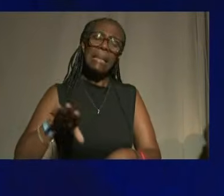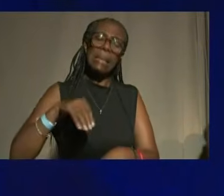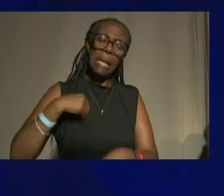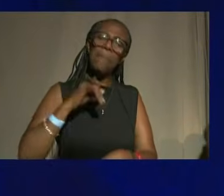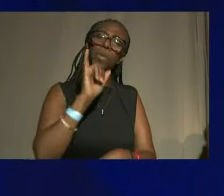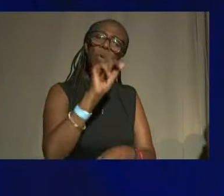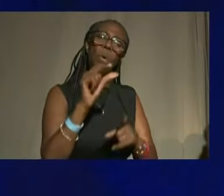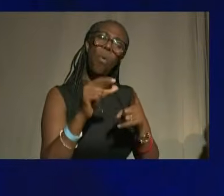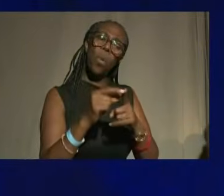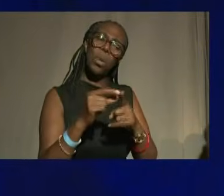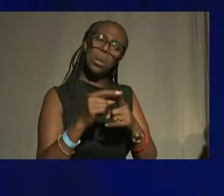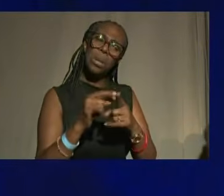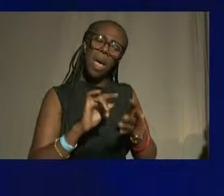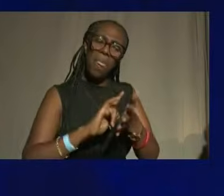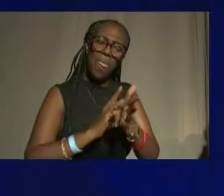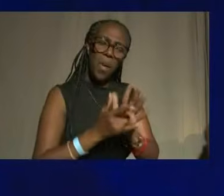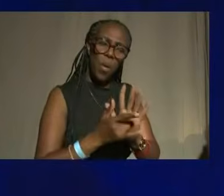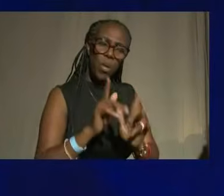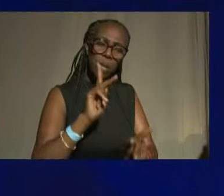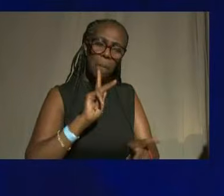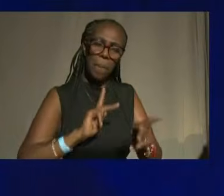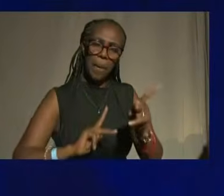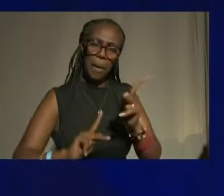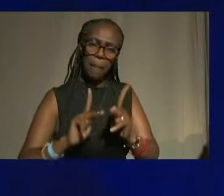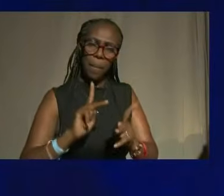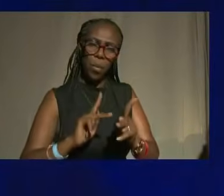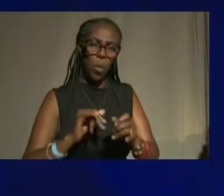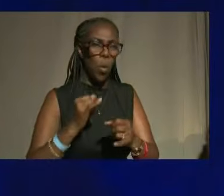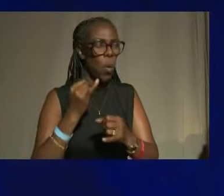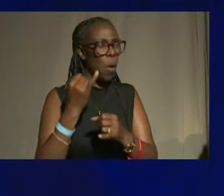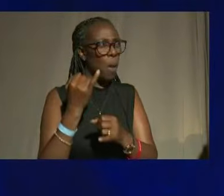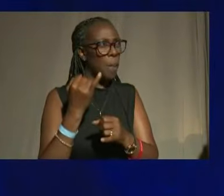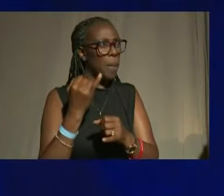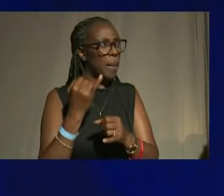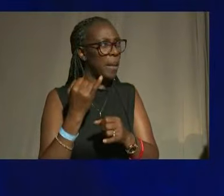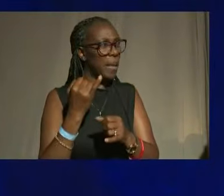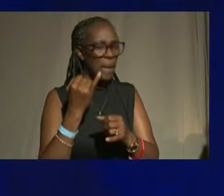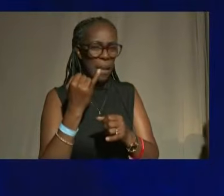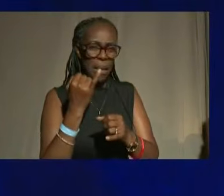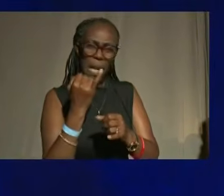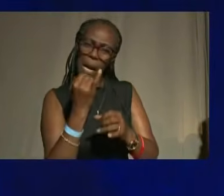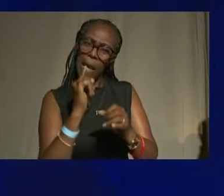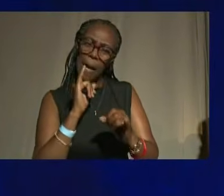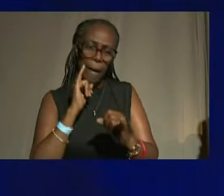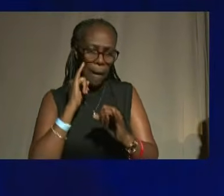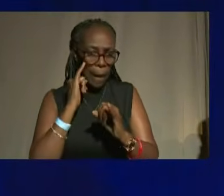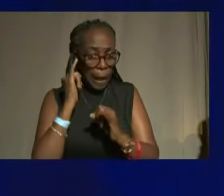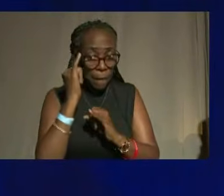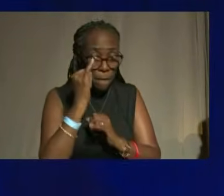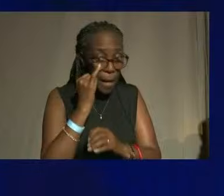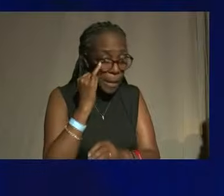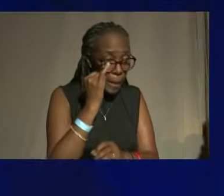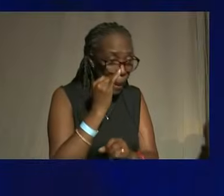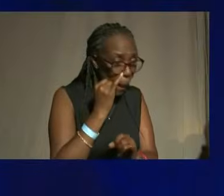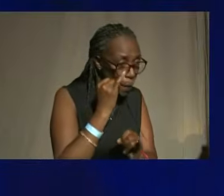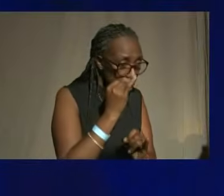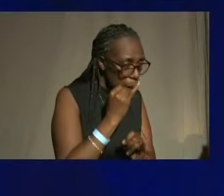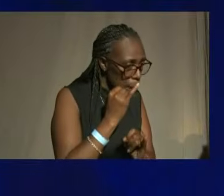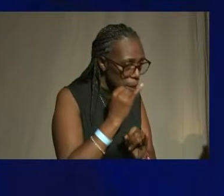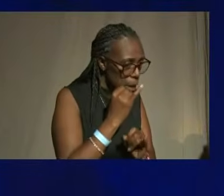under investigation for illicit enrichment are not offering themselves out there right now to the